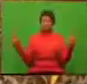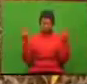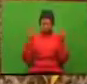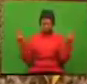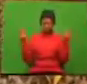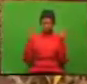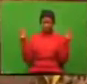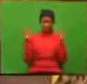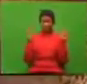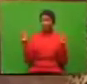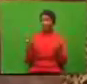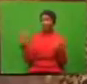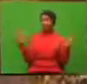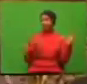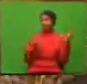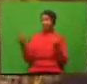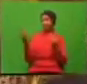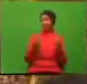Order.